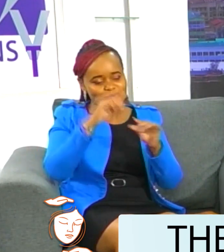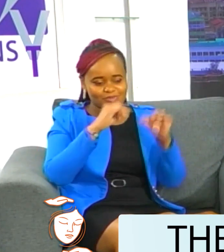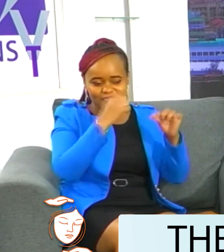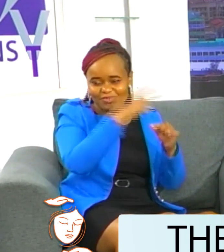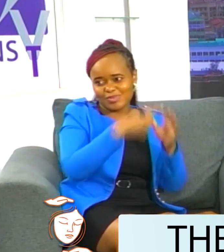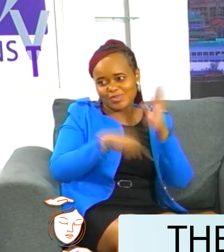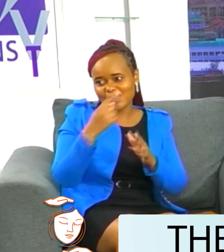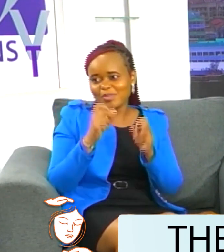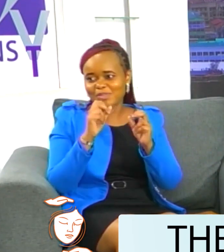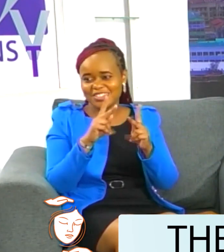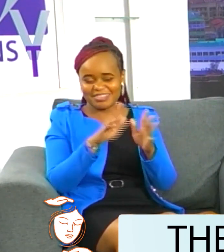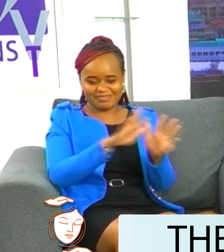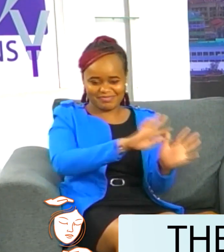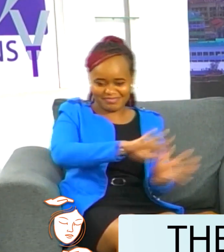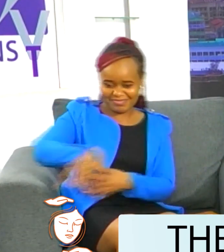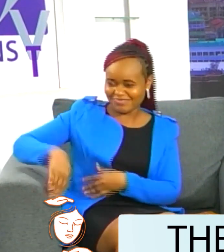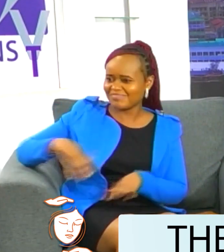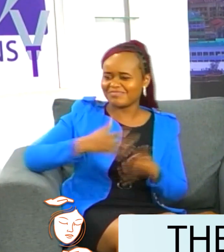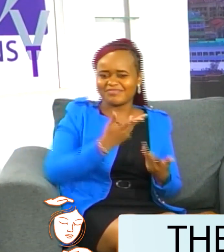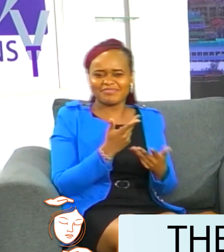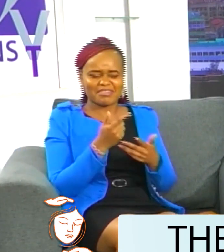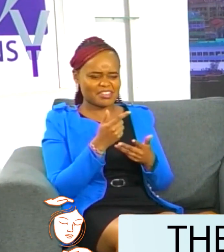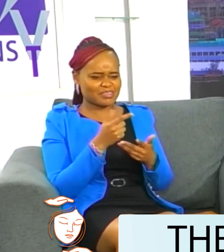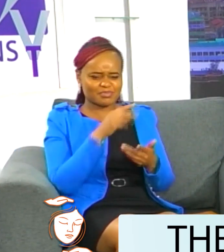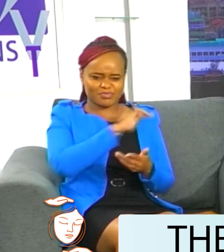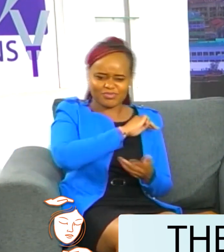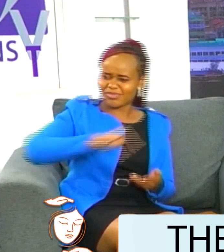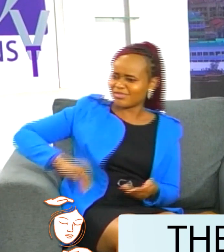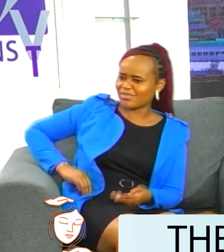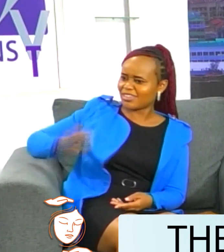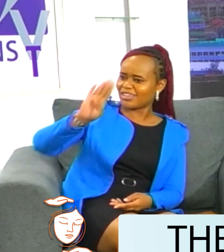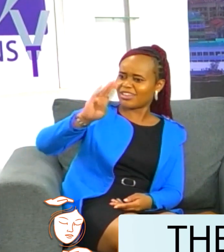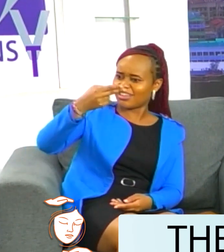That is very, very amazing. That aside,